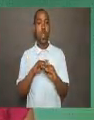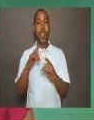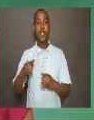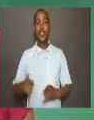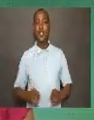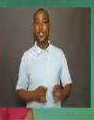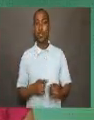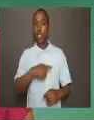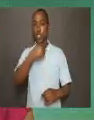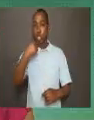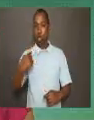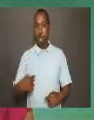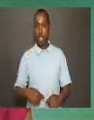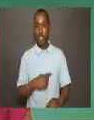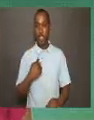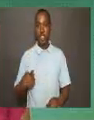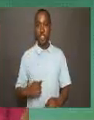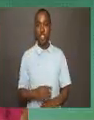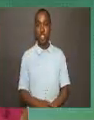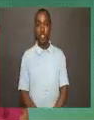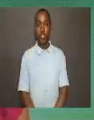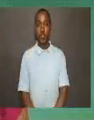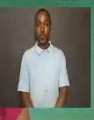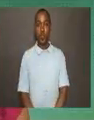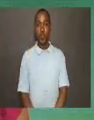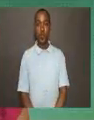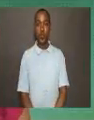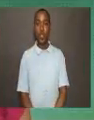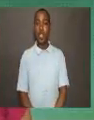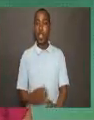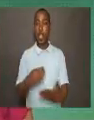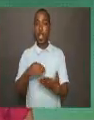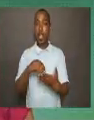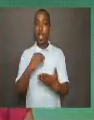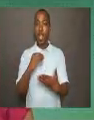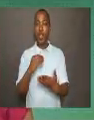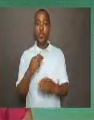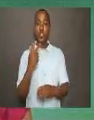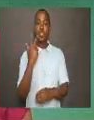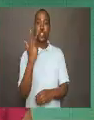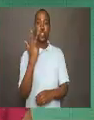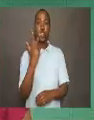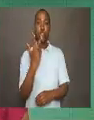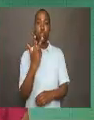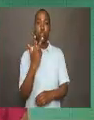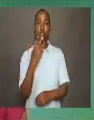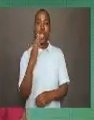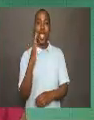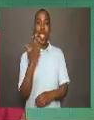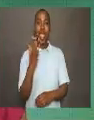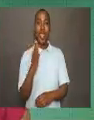systemic circulation. We will learn about the 3 types